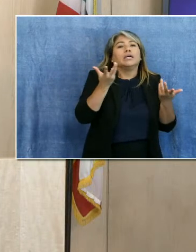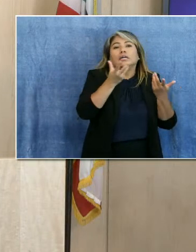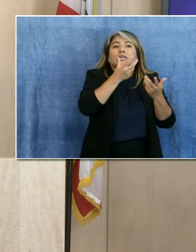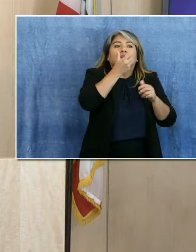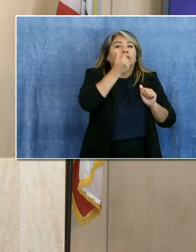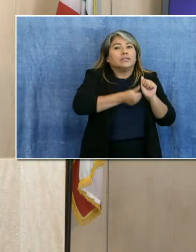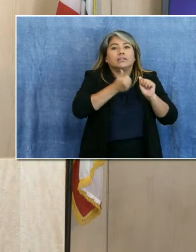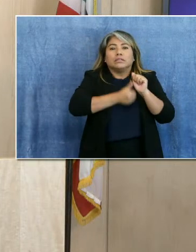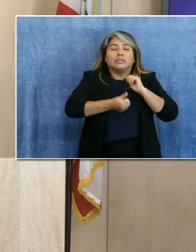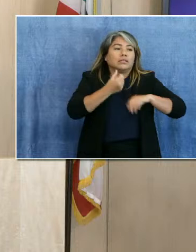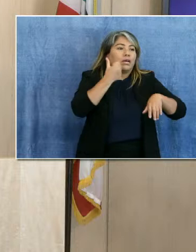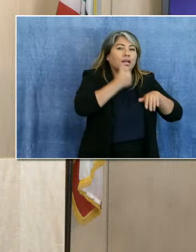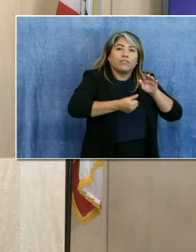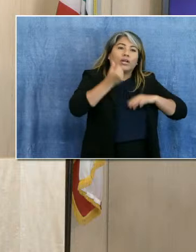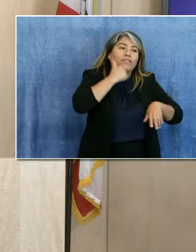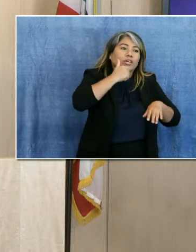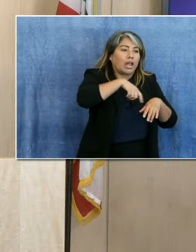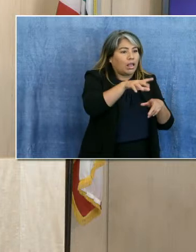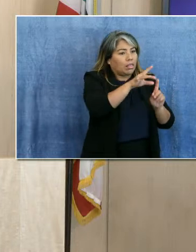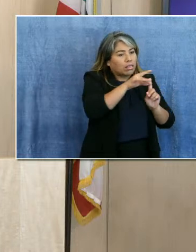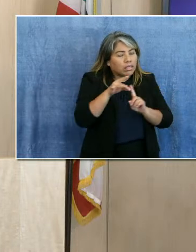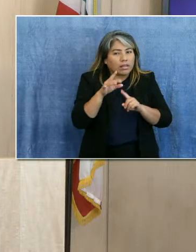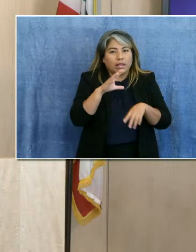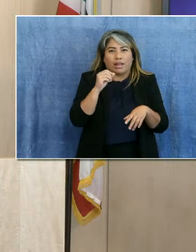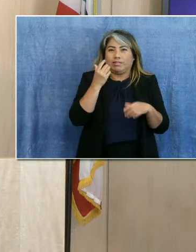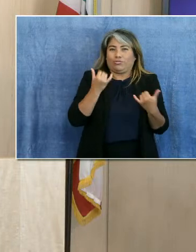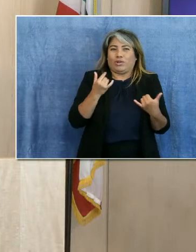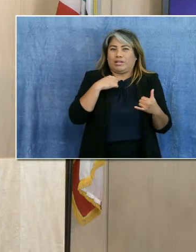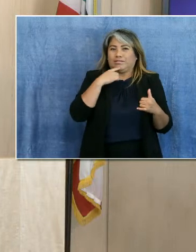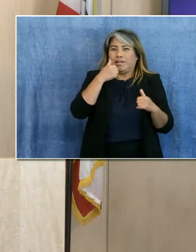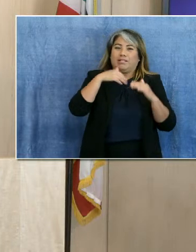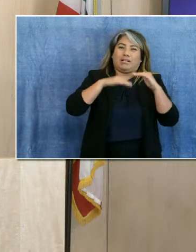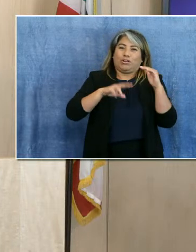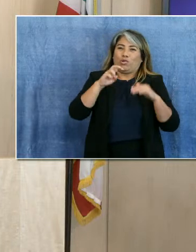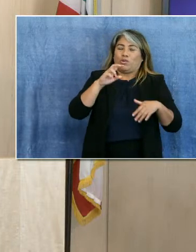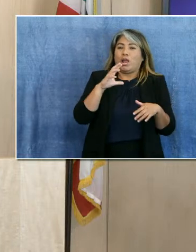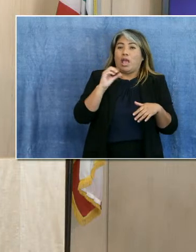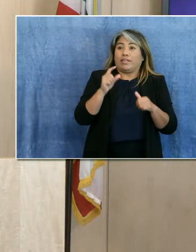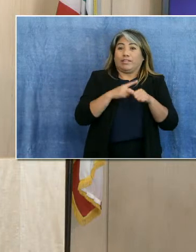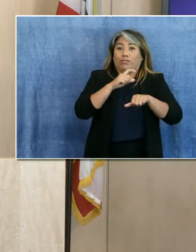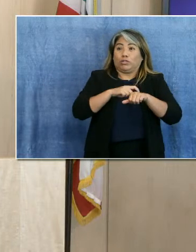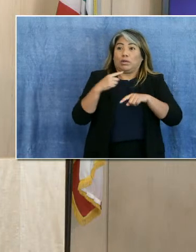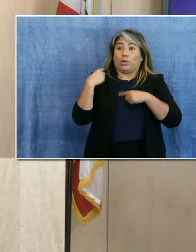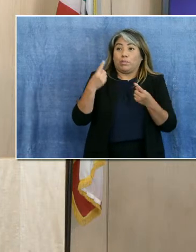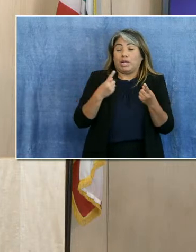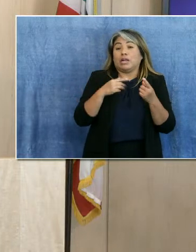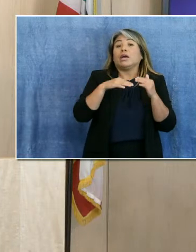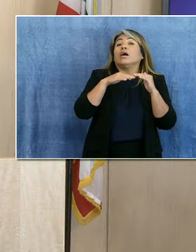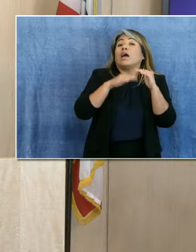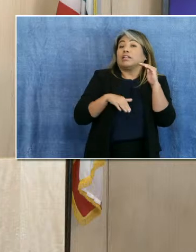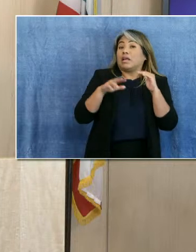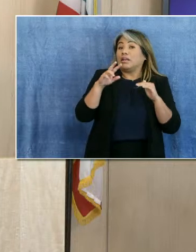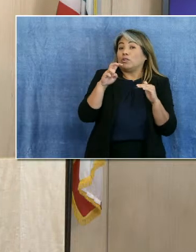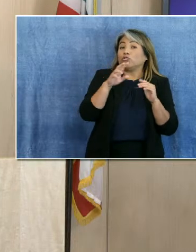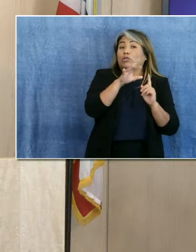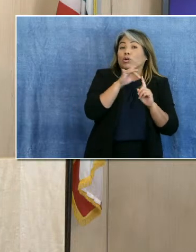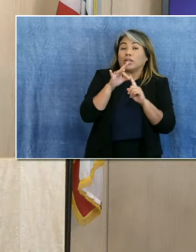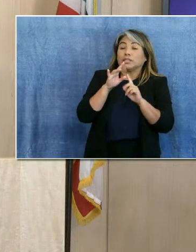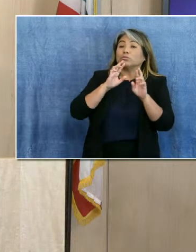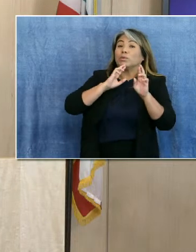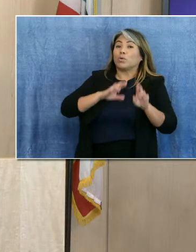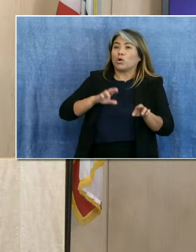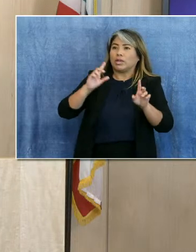As I stated today, we were less than 200, and this is the first time we've been less than 200 or had less than 200 cases